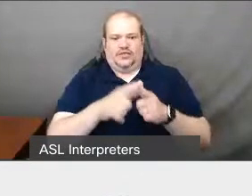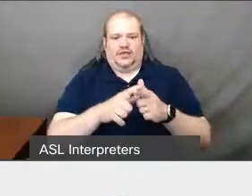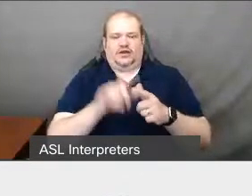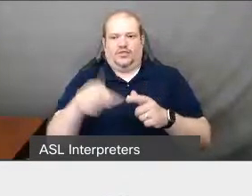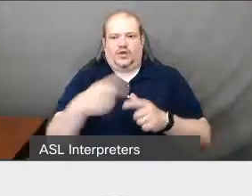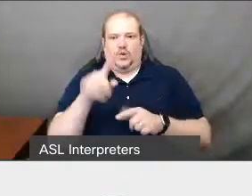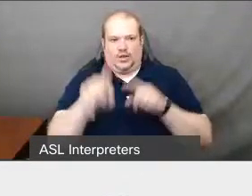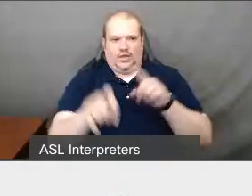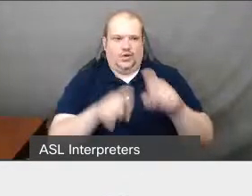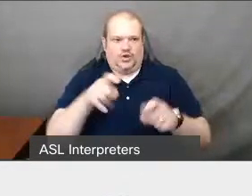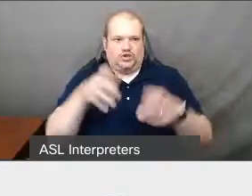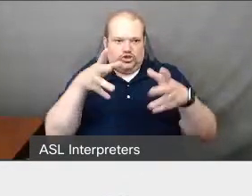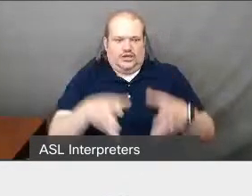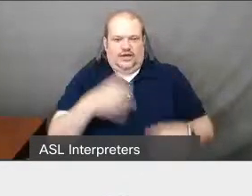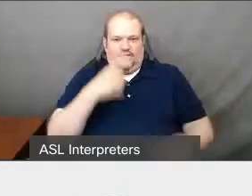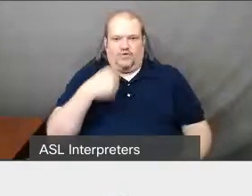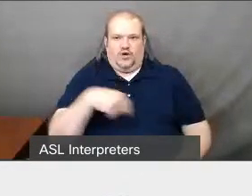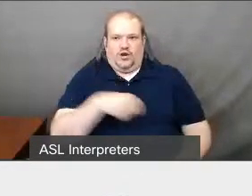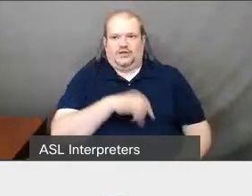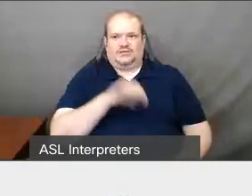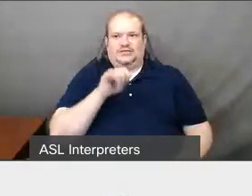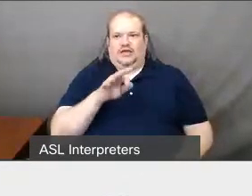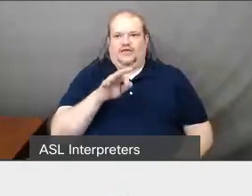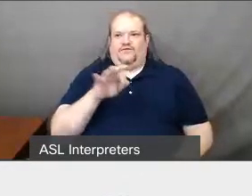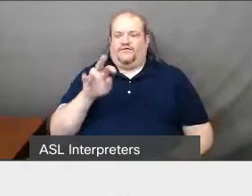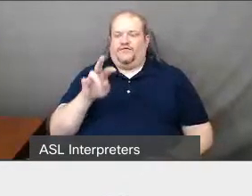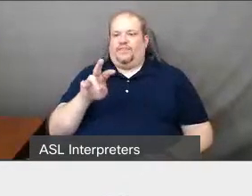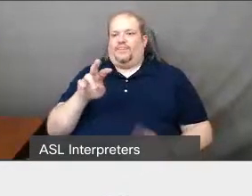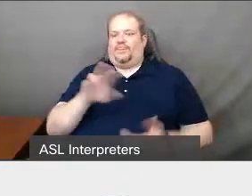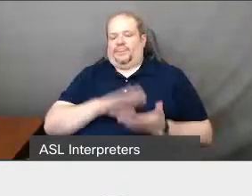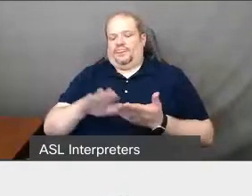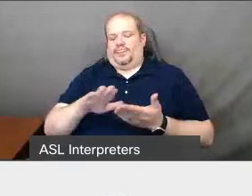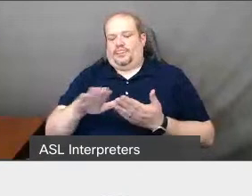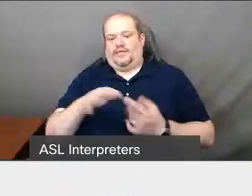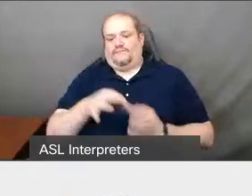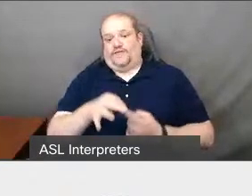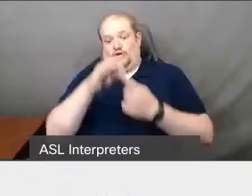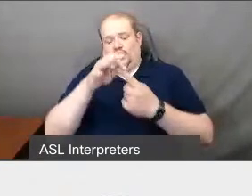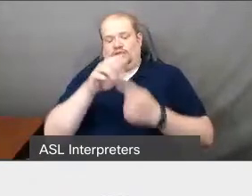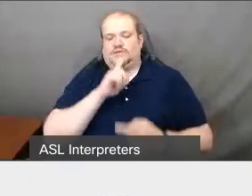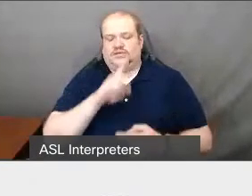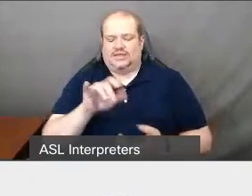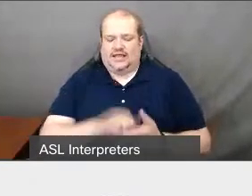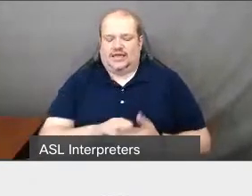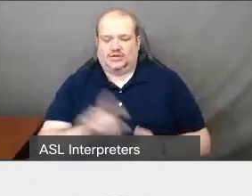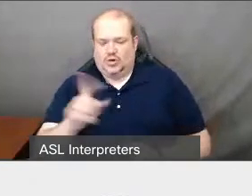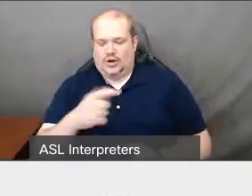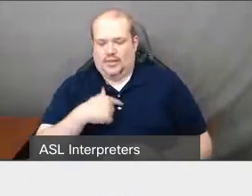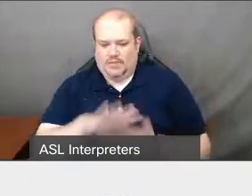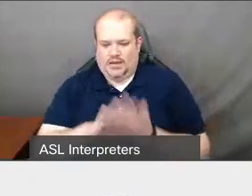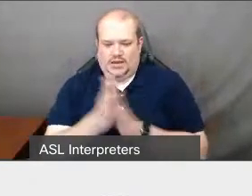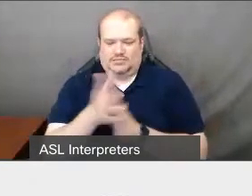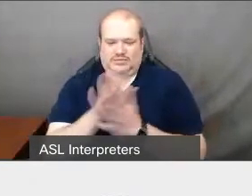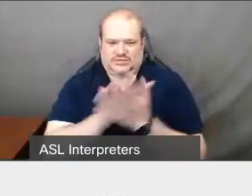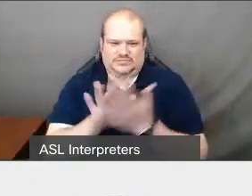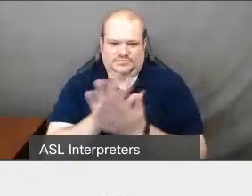only question left for us is whether the variances. So this is where I get a little hazy. If you